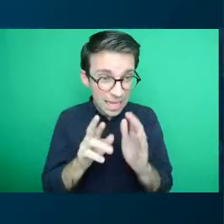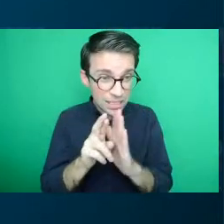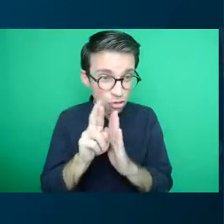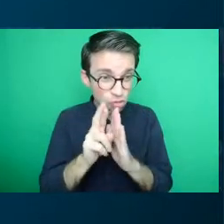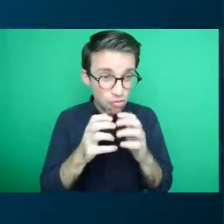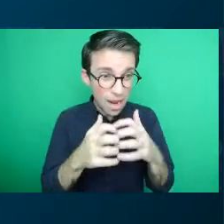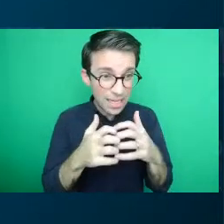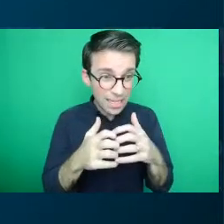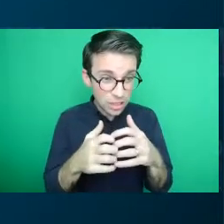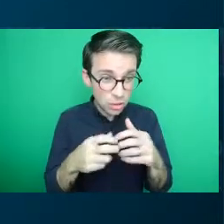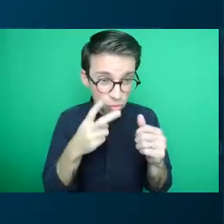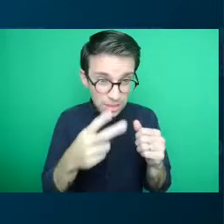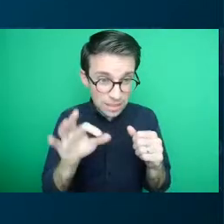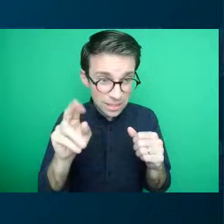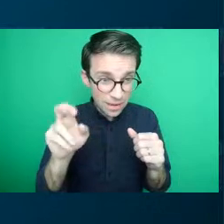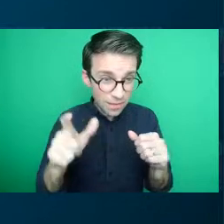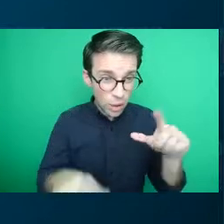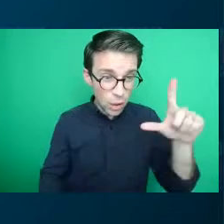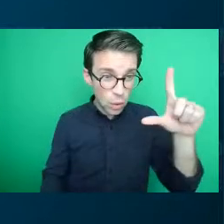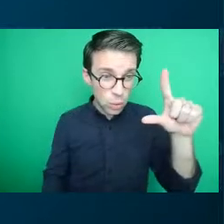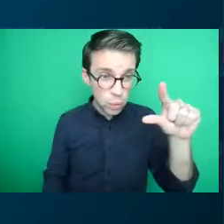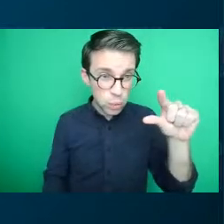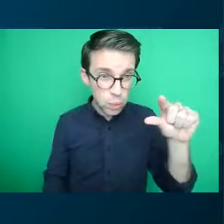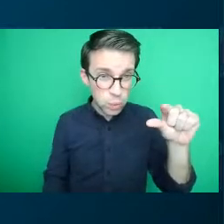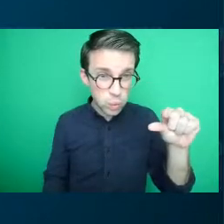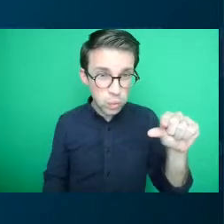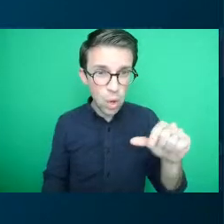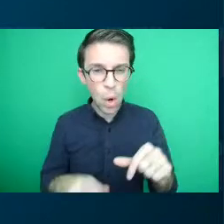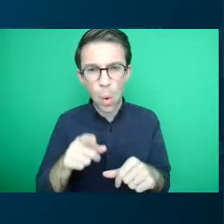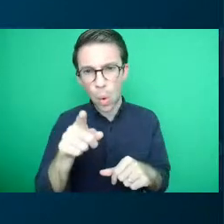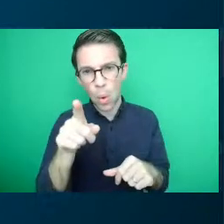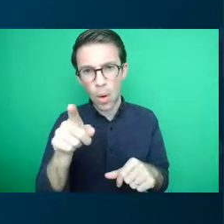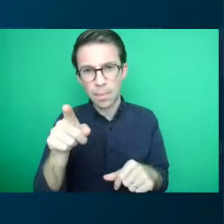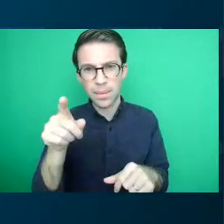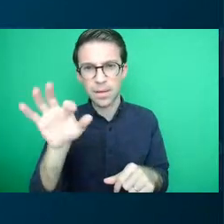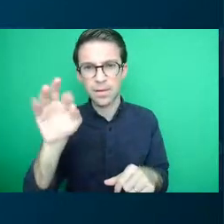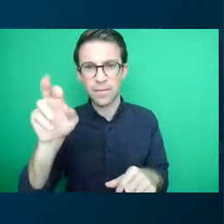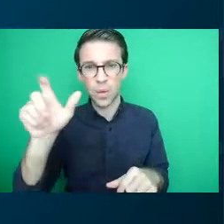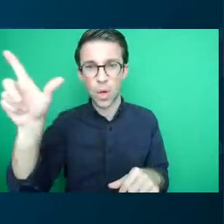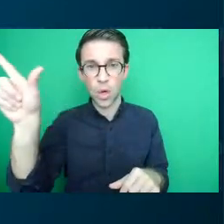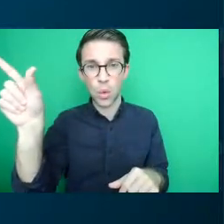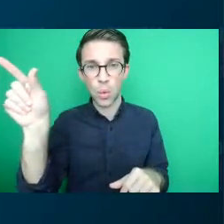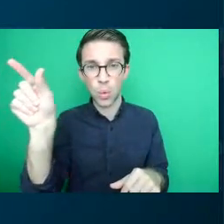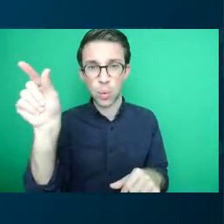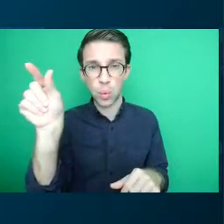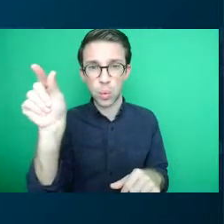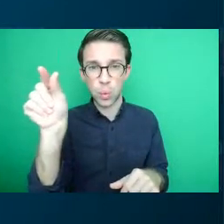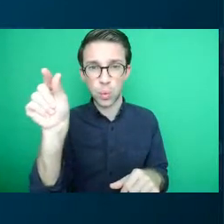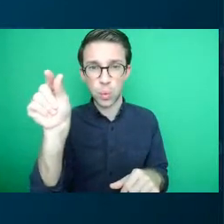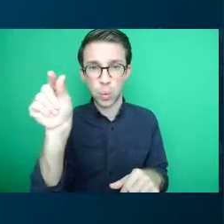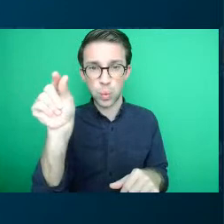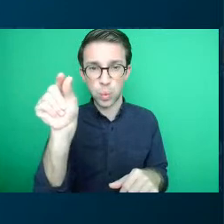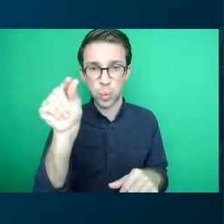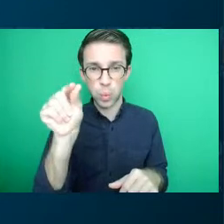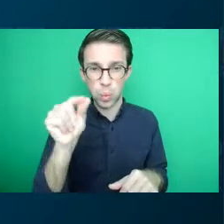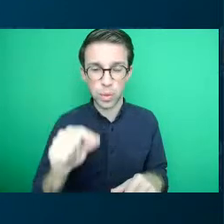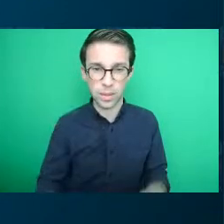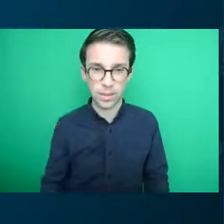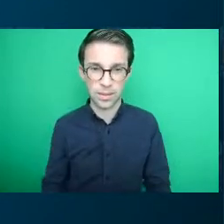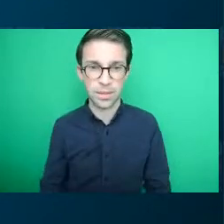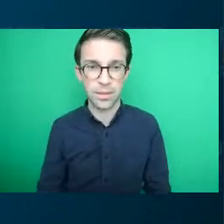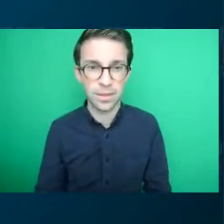there is going down. You can see it up on the top too. You see the fuel up here going down. That fuel is coming out of this fuel